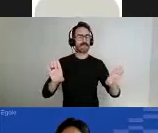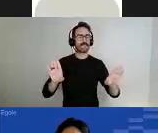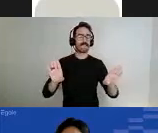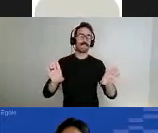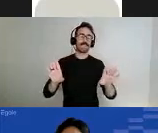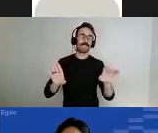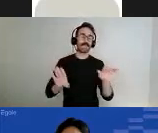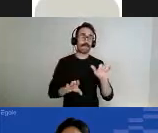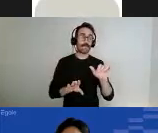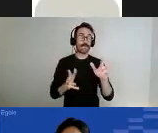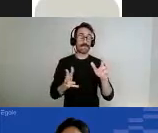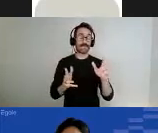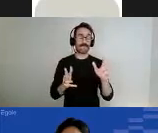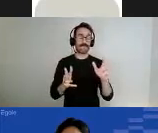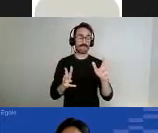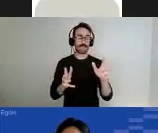of